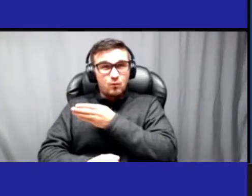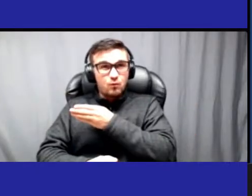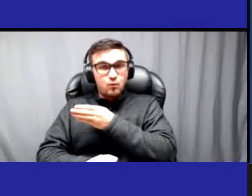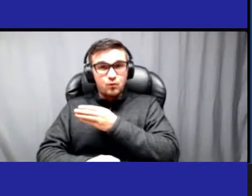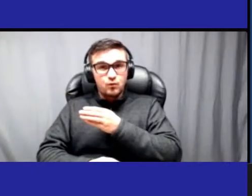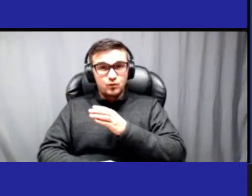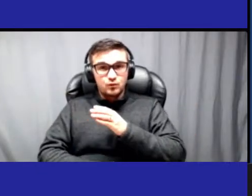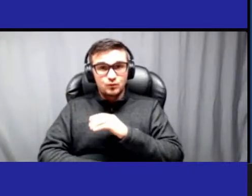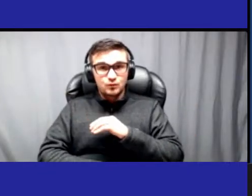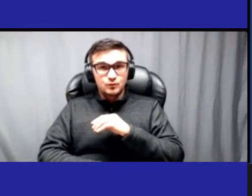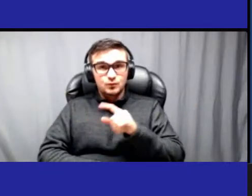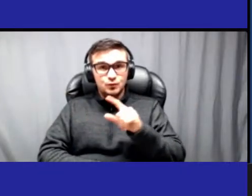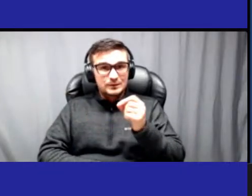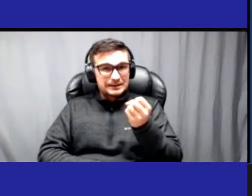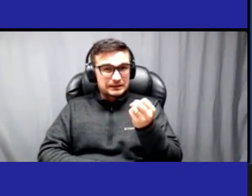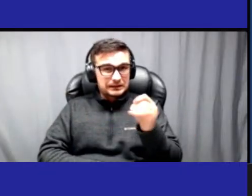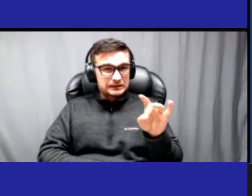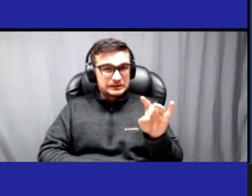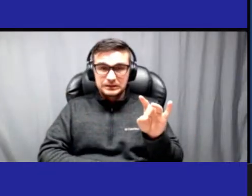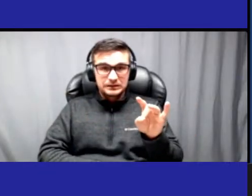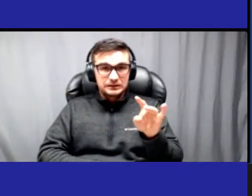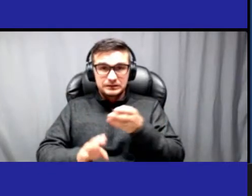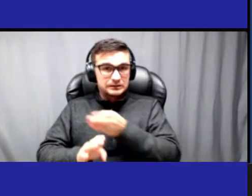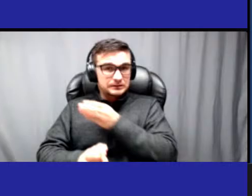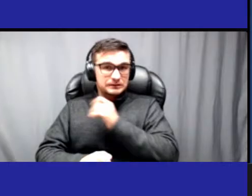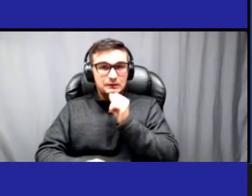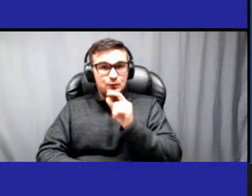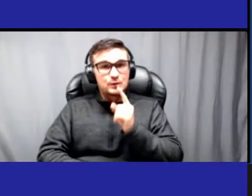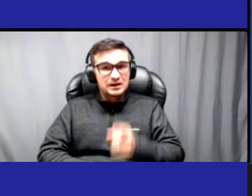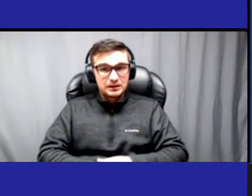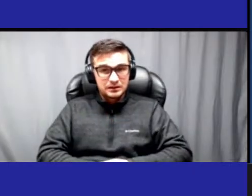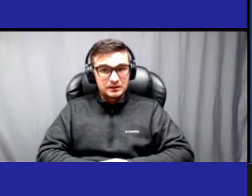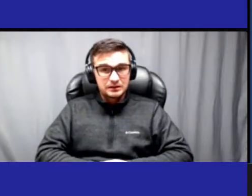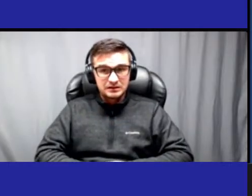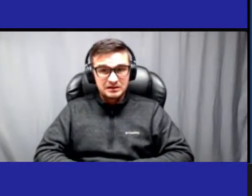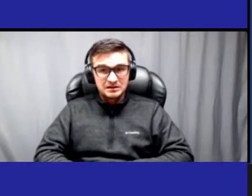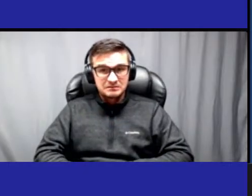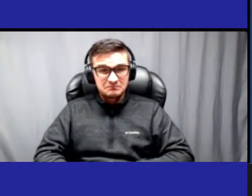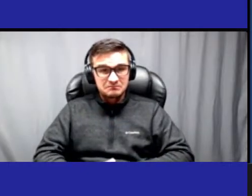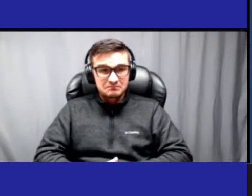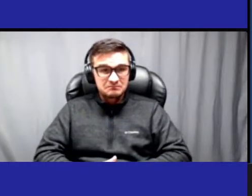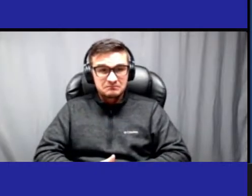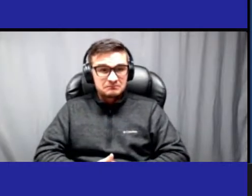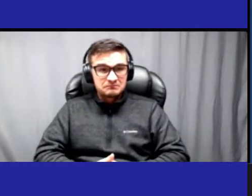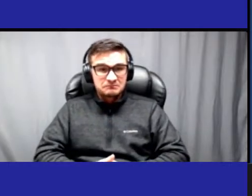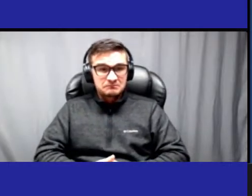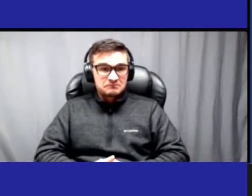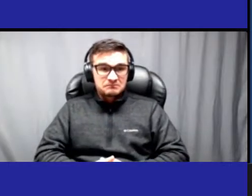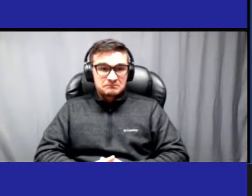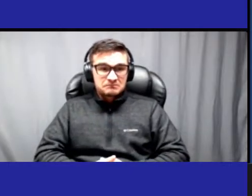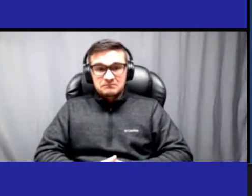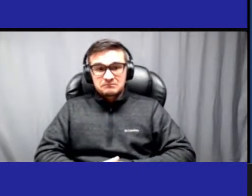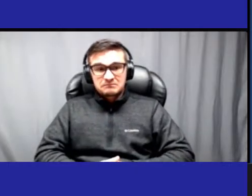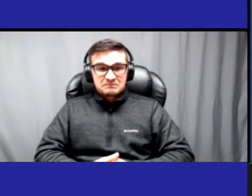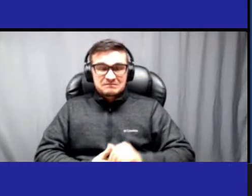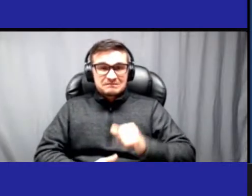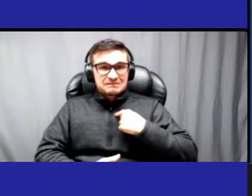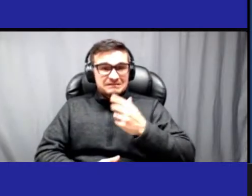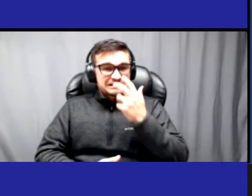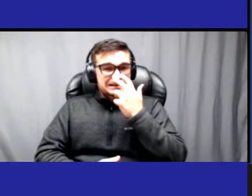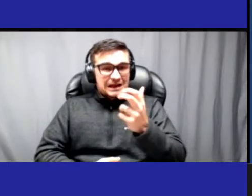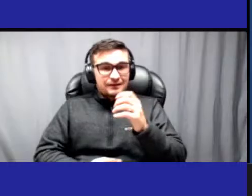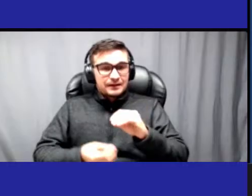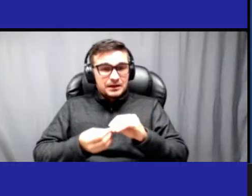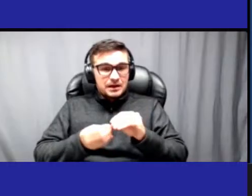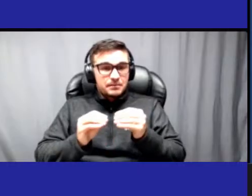2018 or so are not real. I don't think that was really the number of. These are, yes.